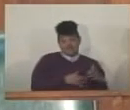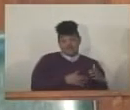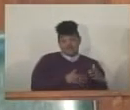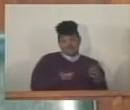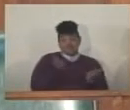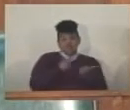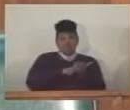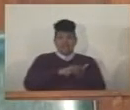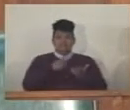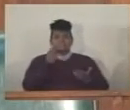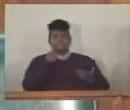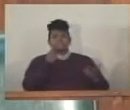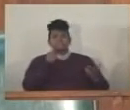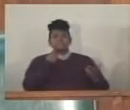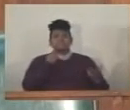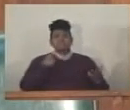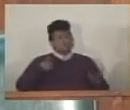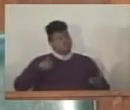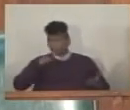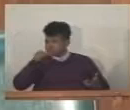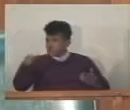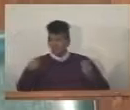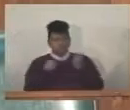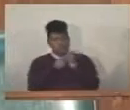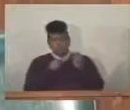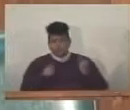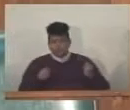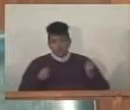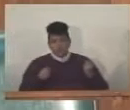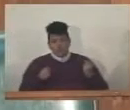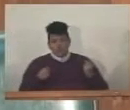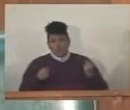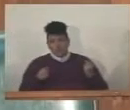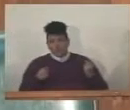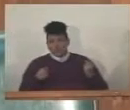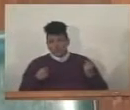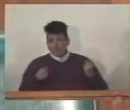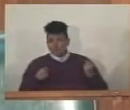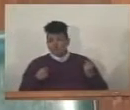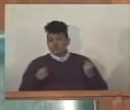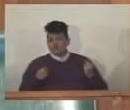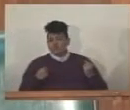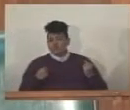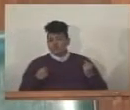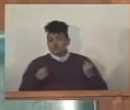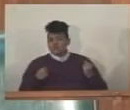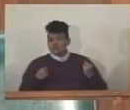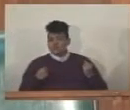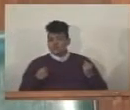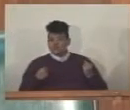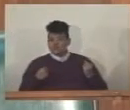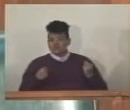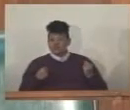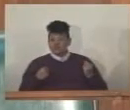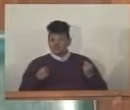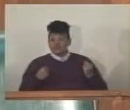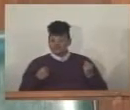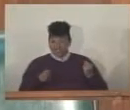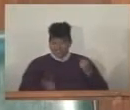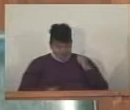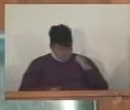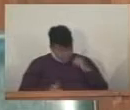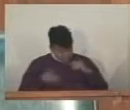and say he's not supporting it, then a significant portion of the